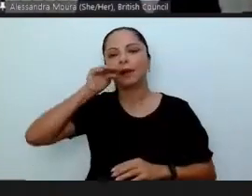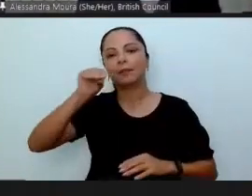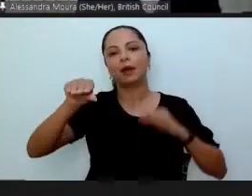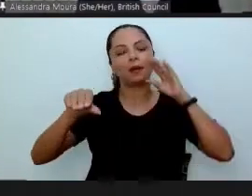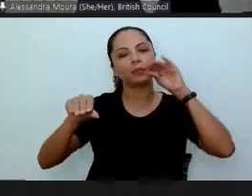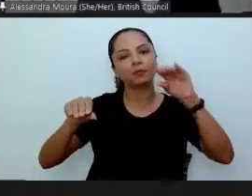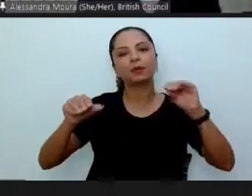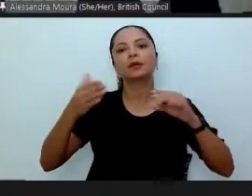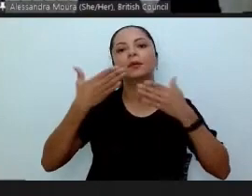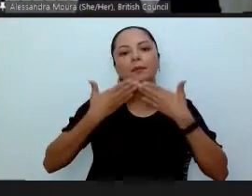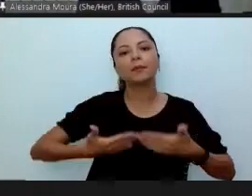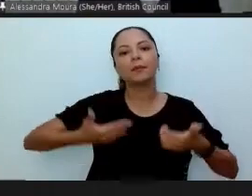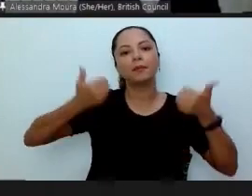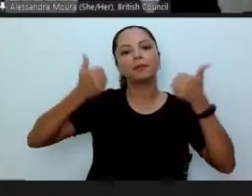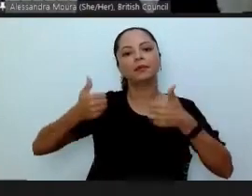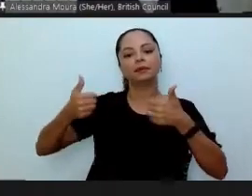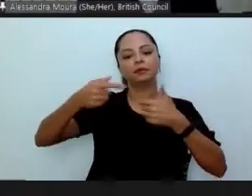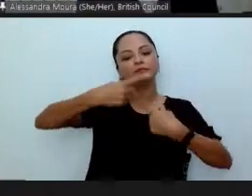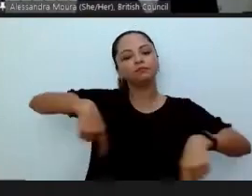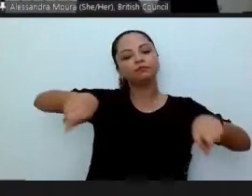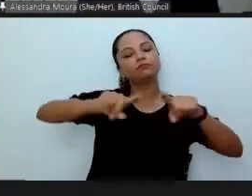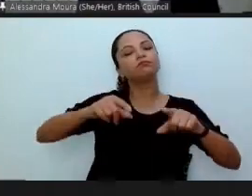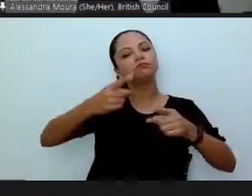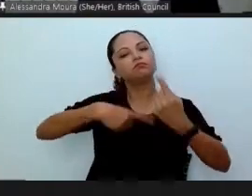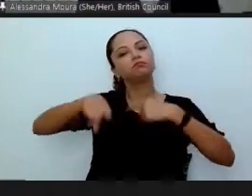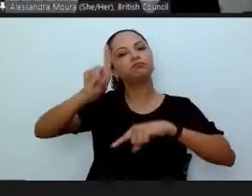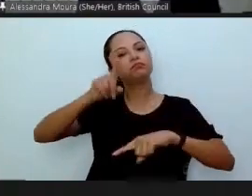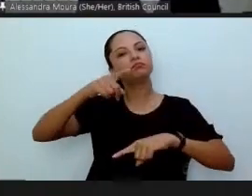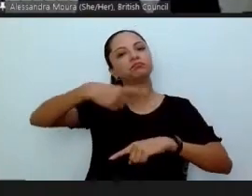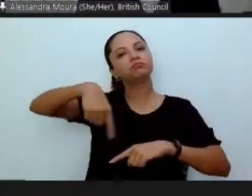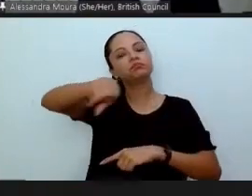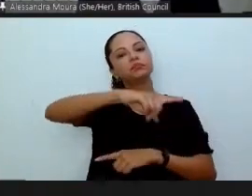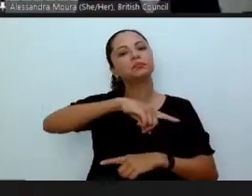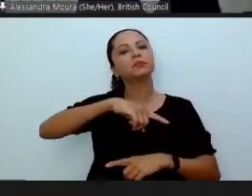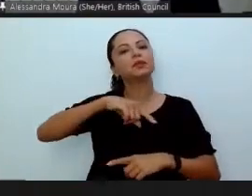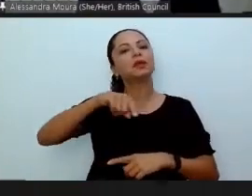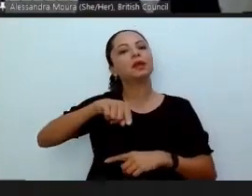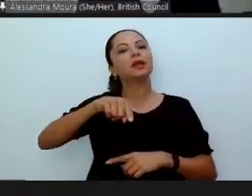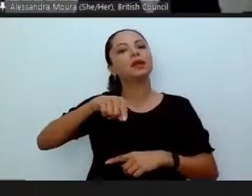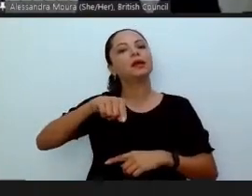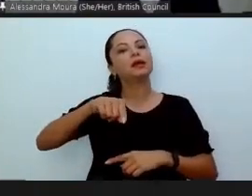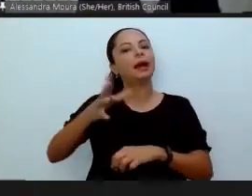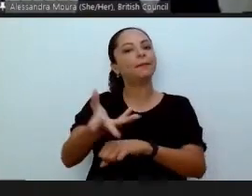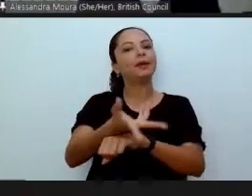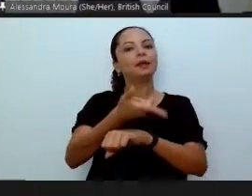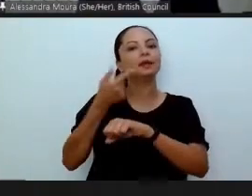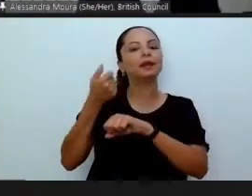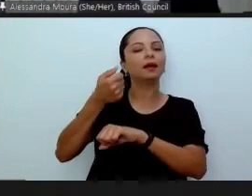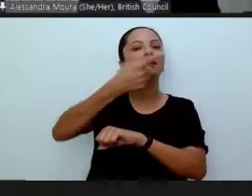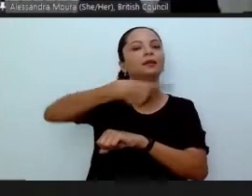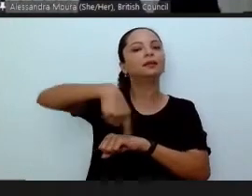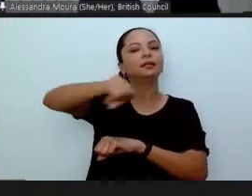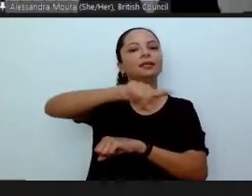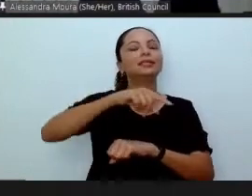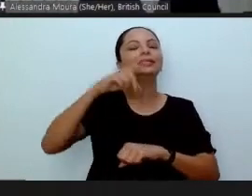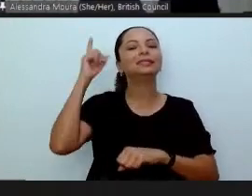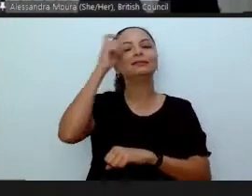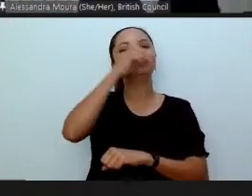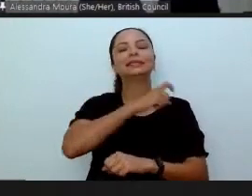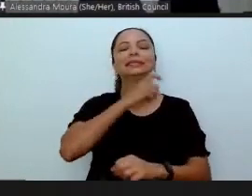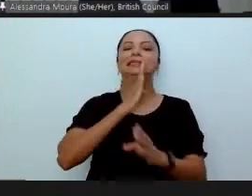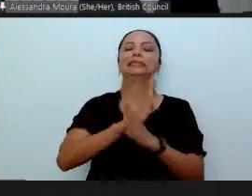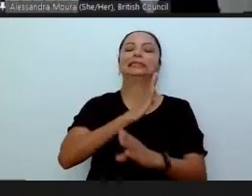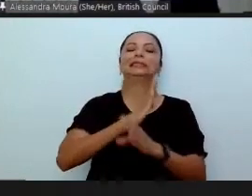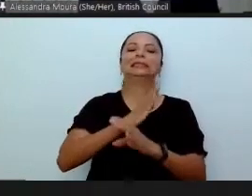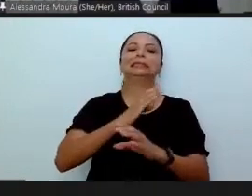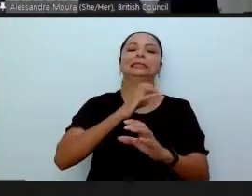my learners find speaking in English very difficult, and my lessons often focus more on reading and writing